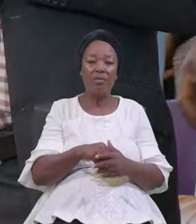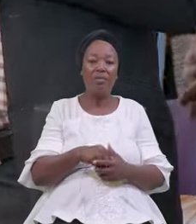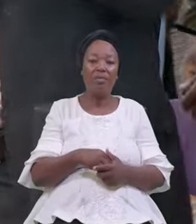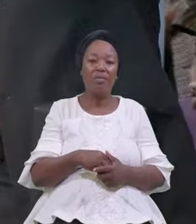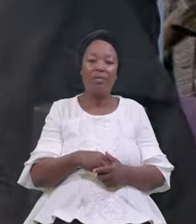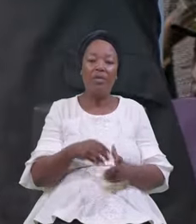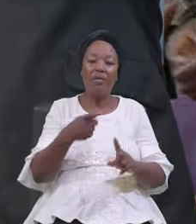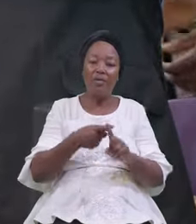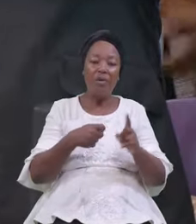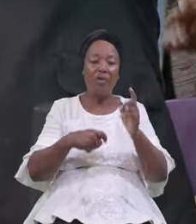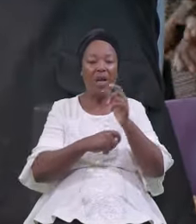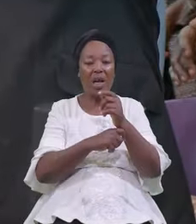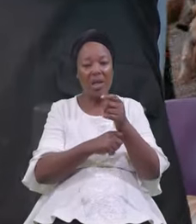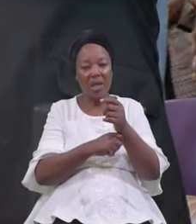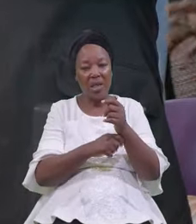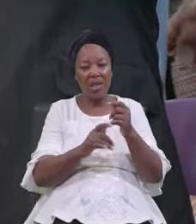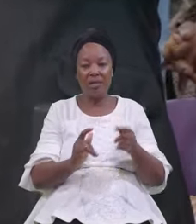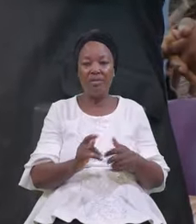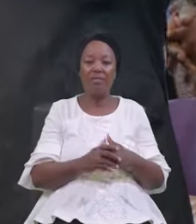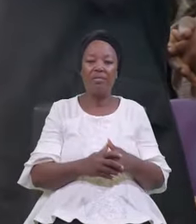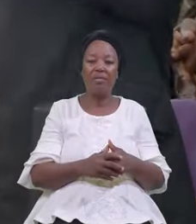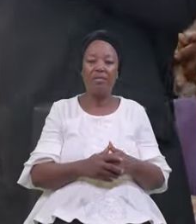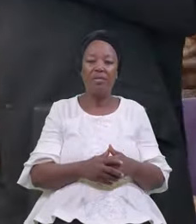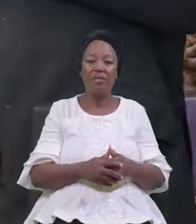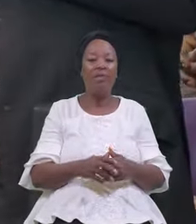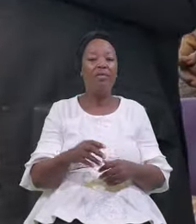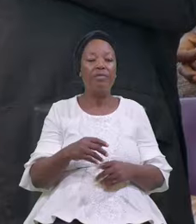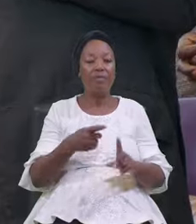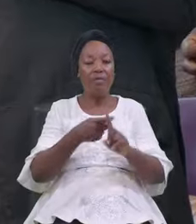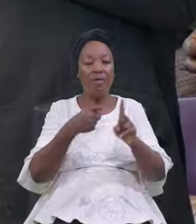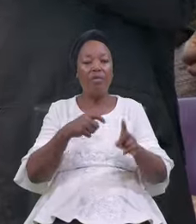from carnality, from worldliness.